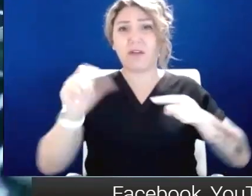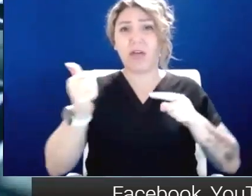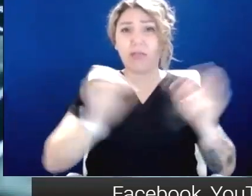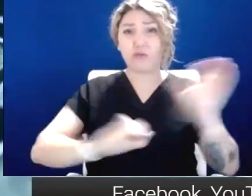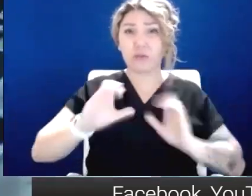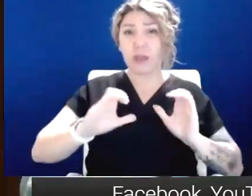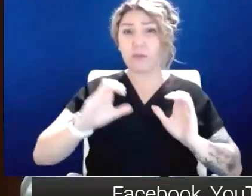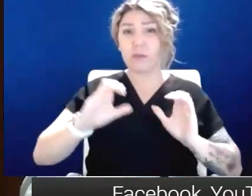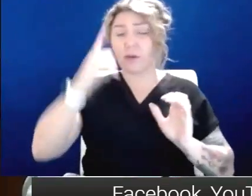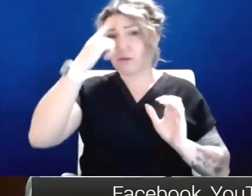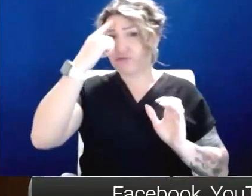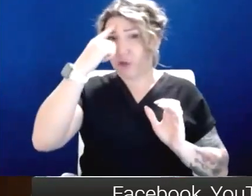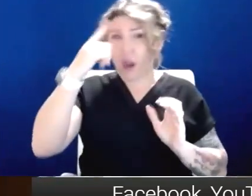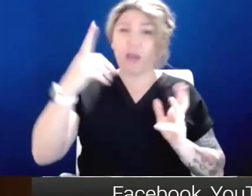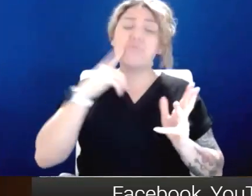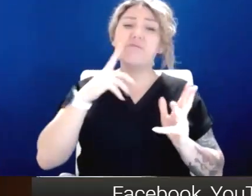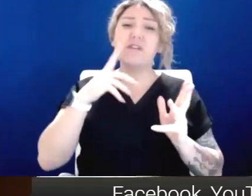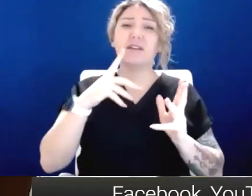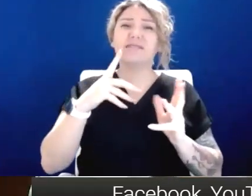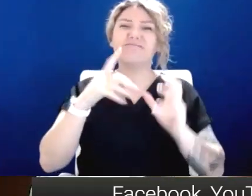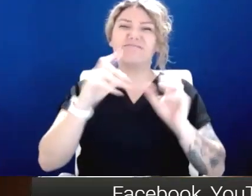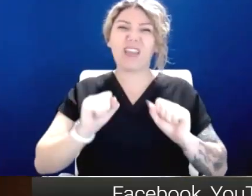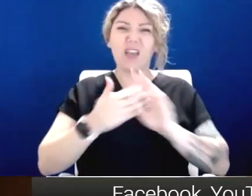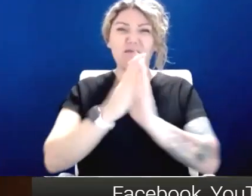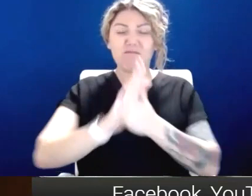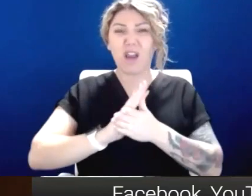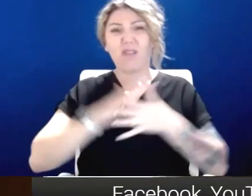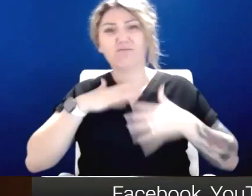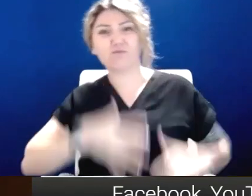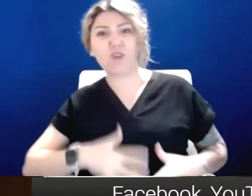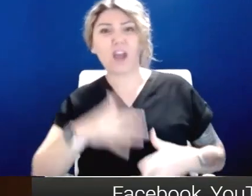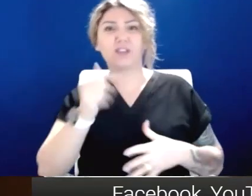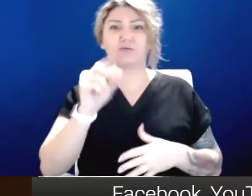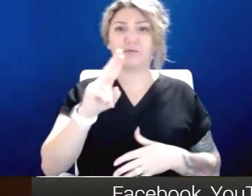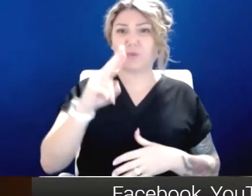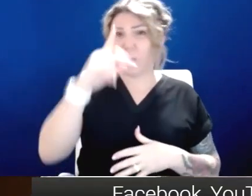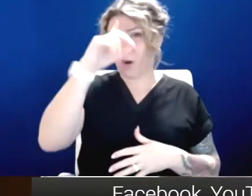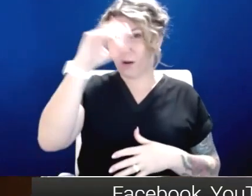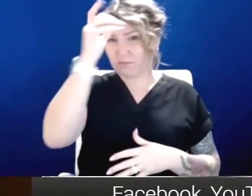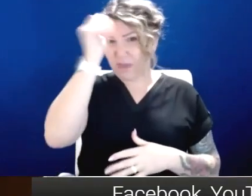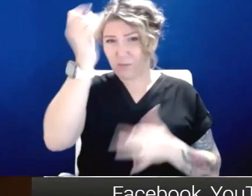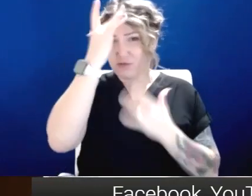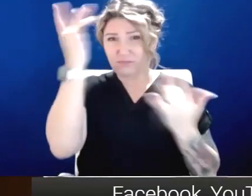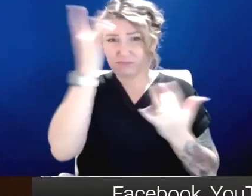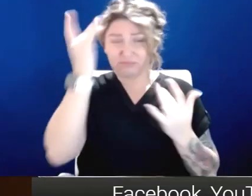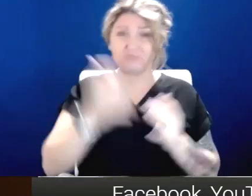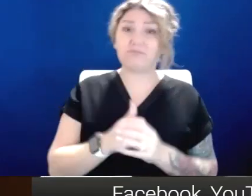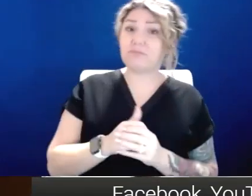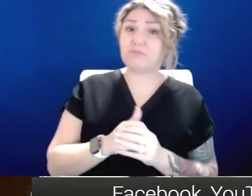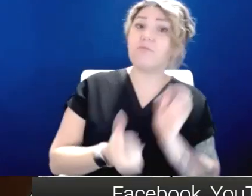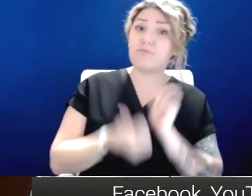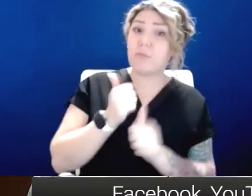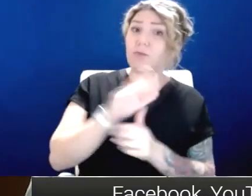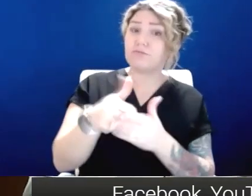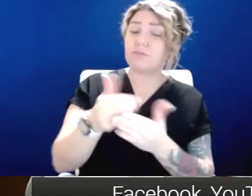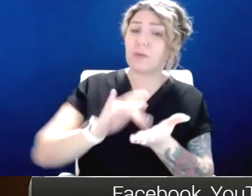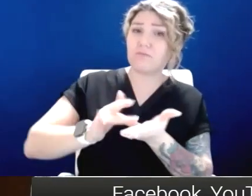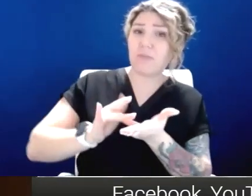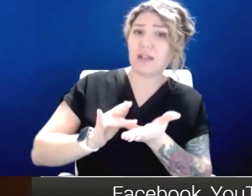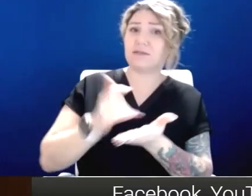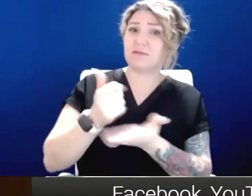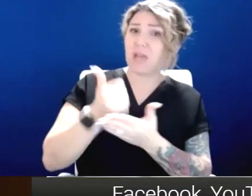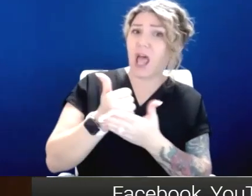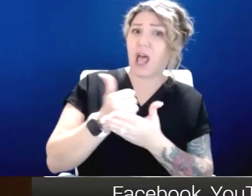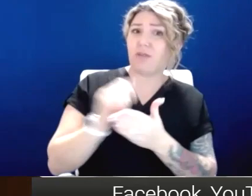and depression. I tell my patients that the first 10 years, the medications and all will do very well. The second 10 years depends a lot on